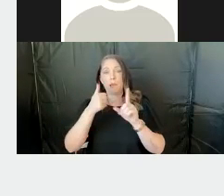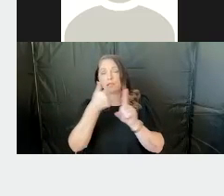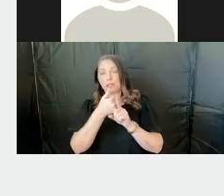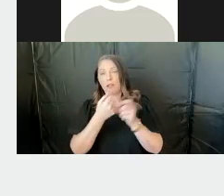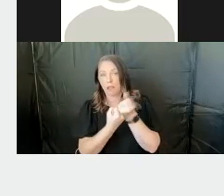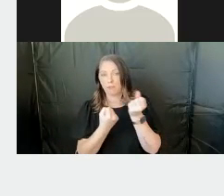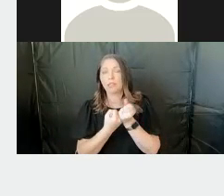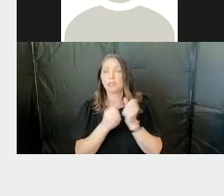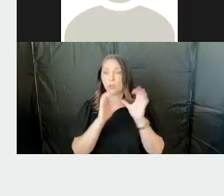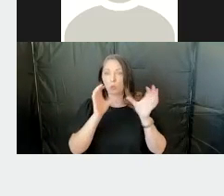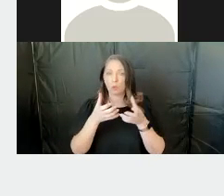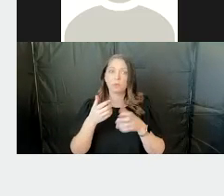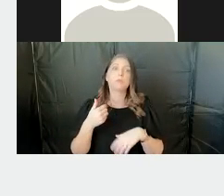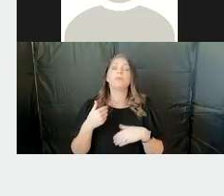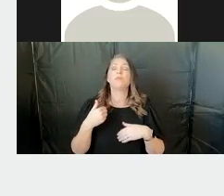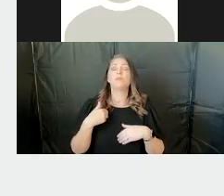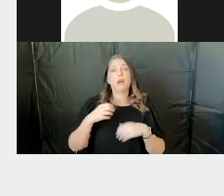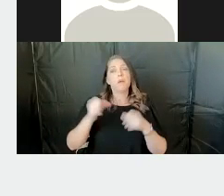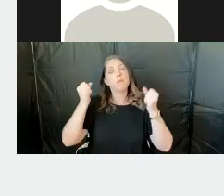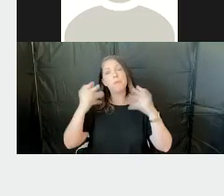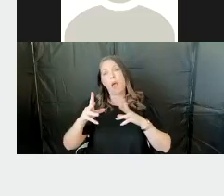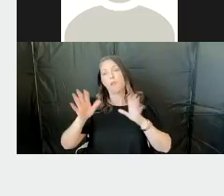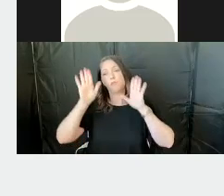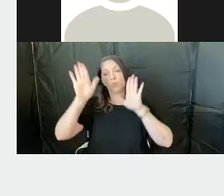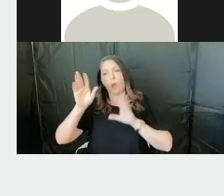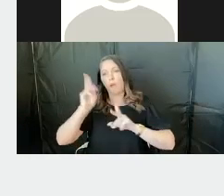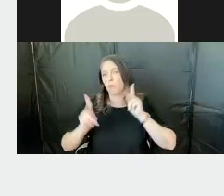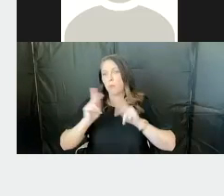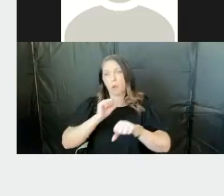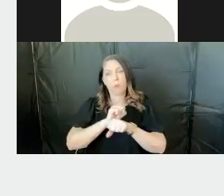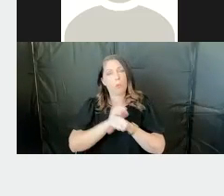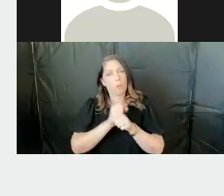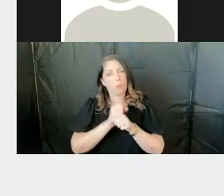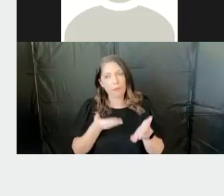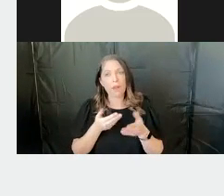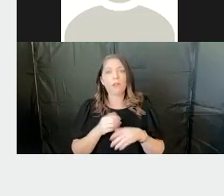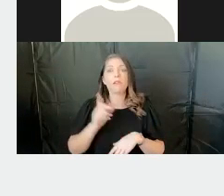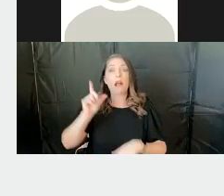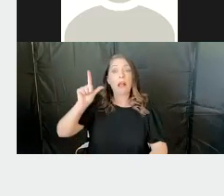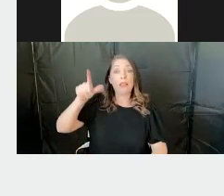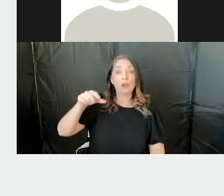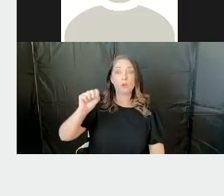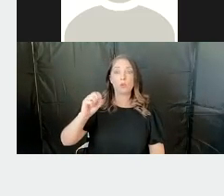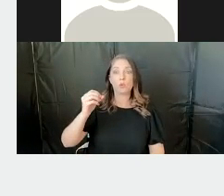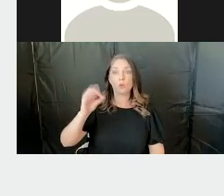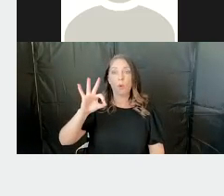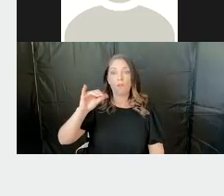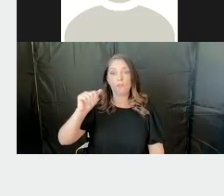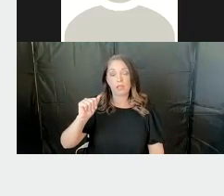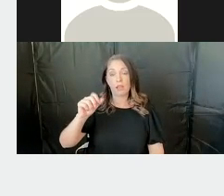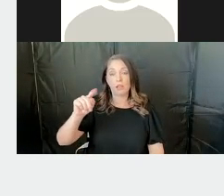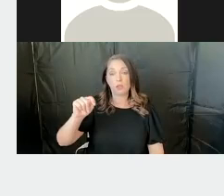of working with wonderful peers who are here today. Later on, Sophia Trexler will help us with the